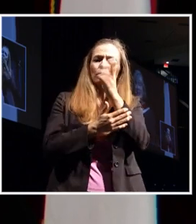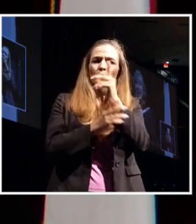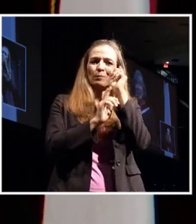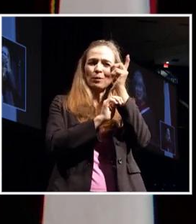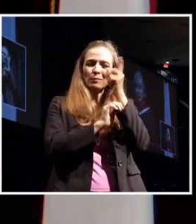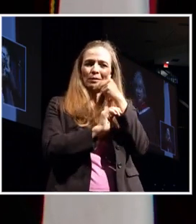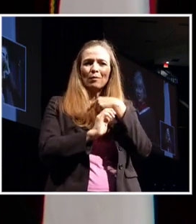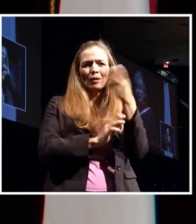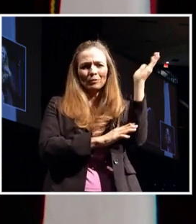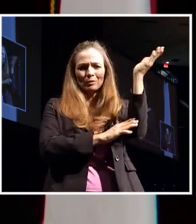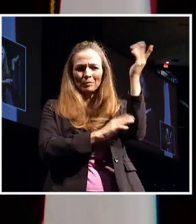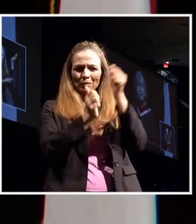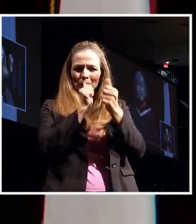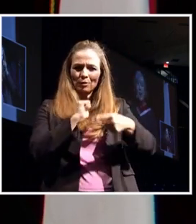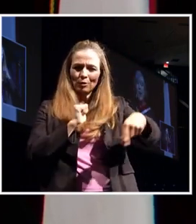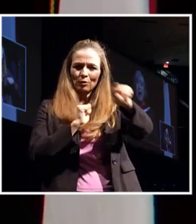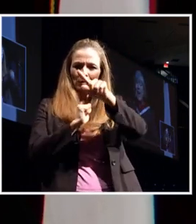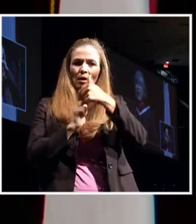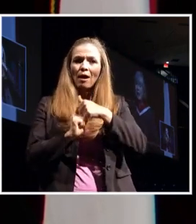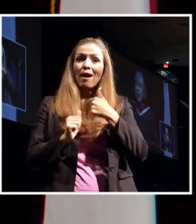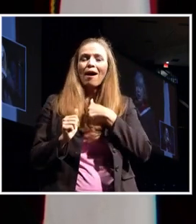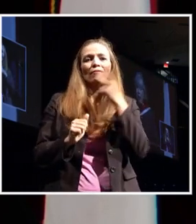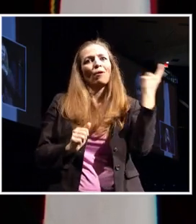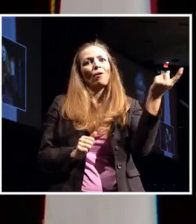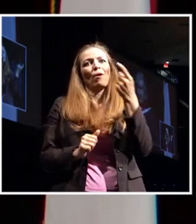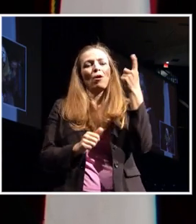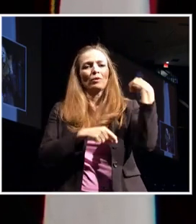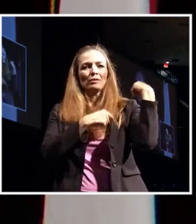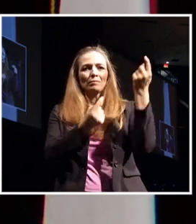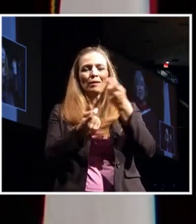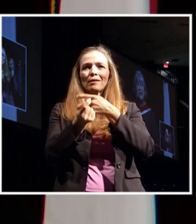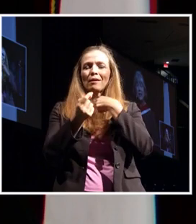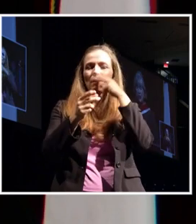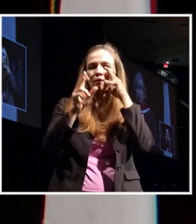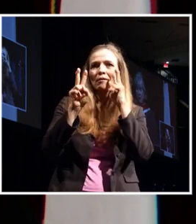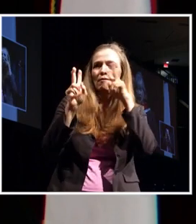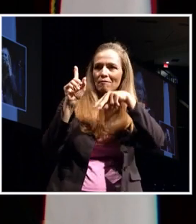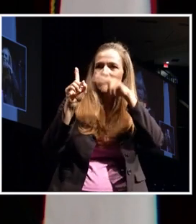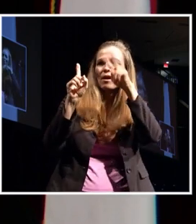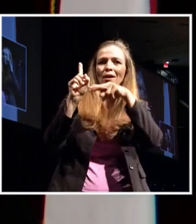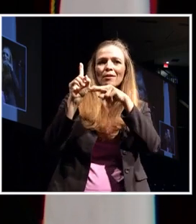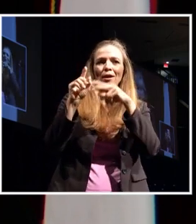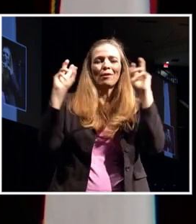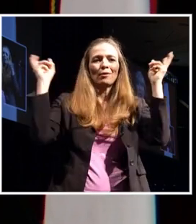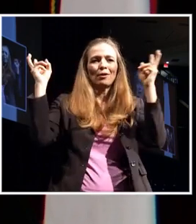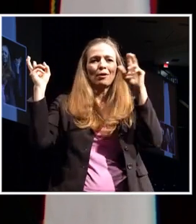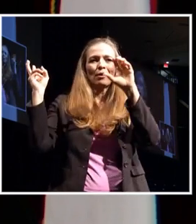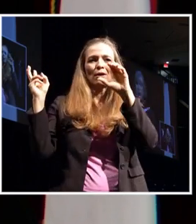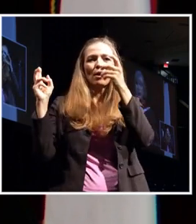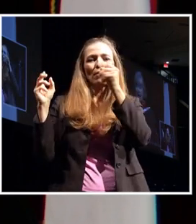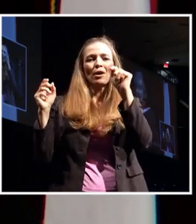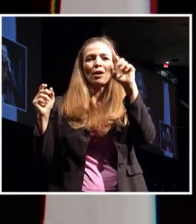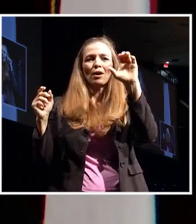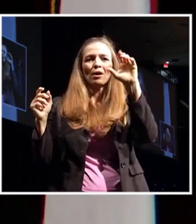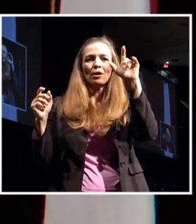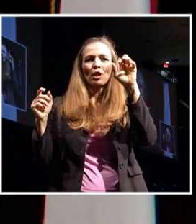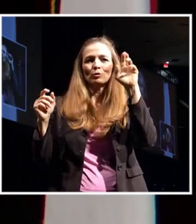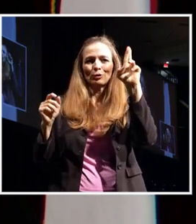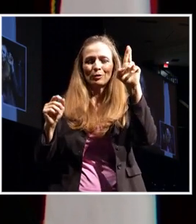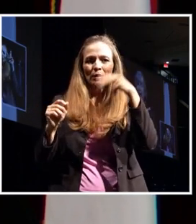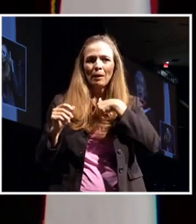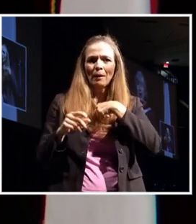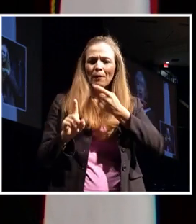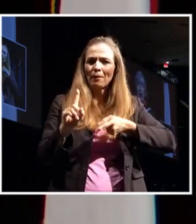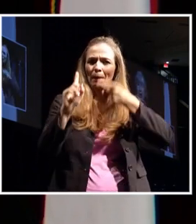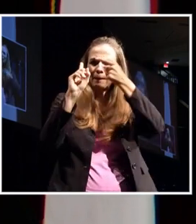moments that I'd like to speak to you. I have always been a fan of the TV show The Closer. The show's main character